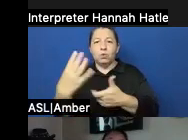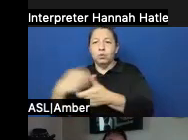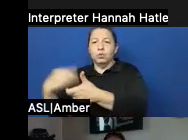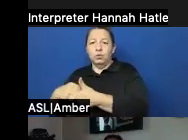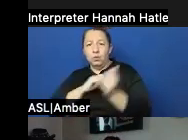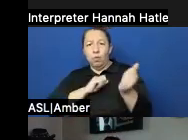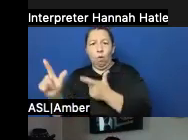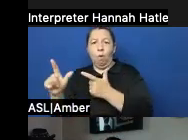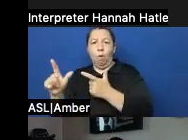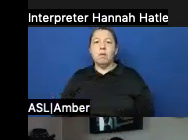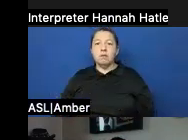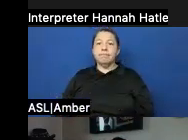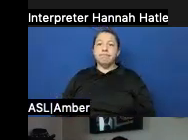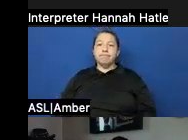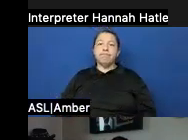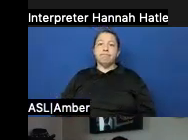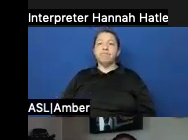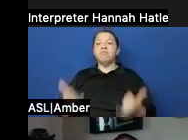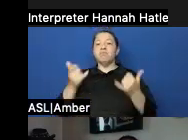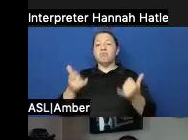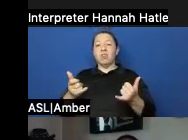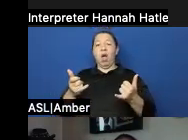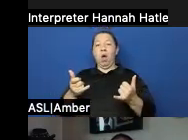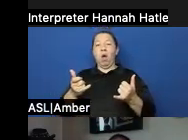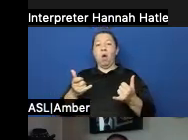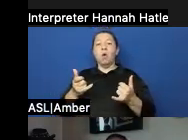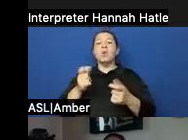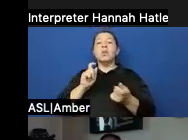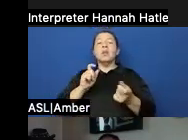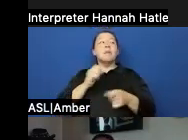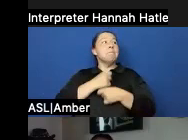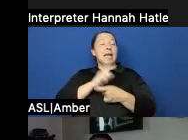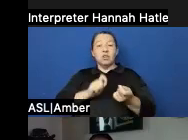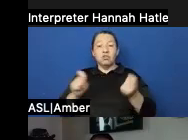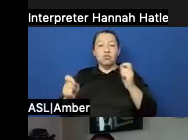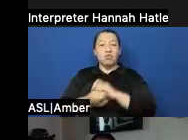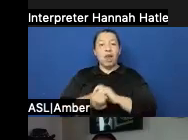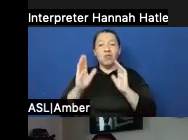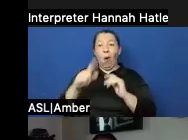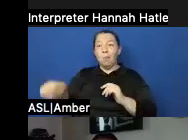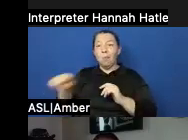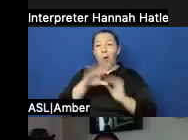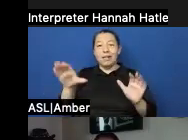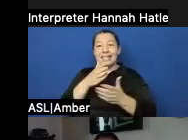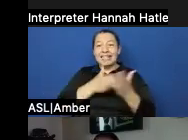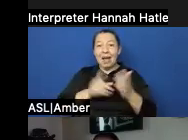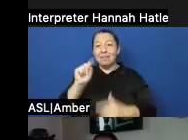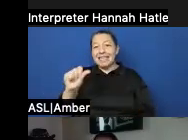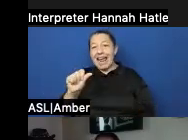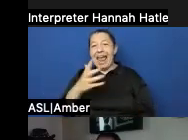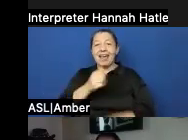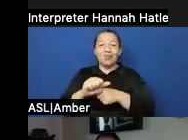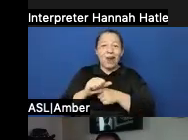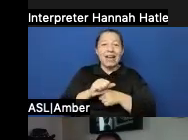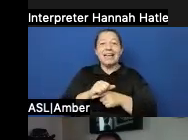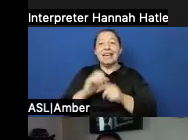Okay, so this is what we're talking about, change making, and I really hope you all need some TA and training, and I hope I can come and do a